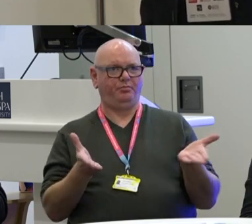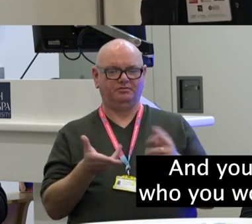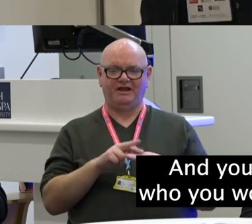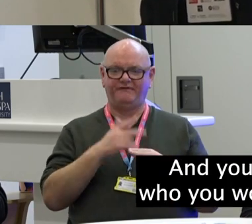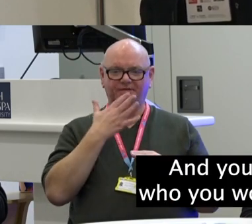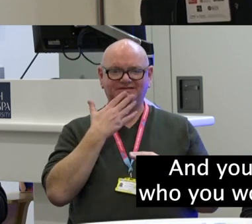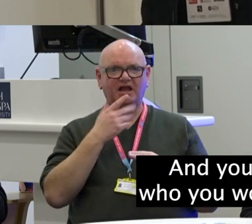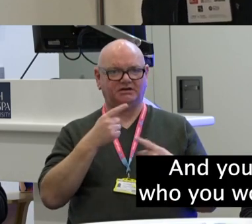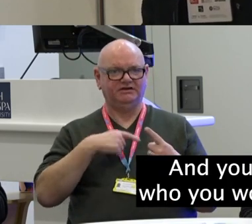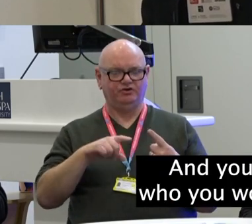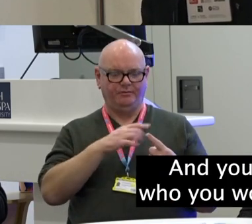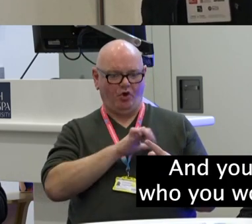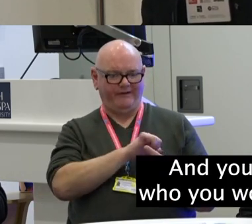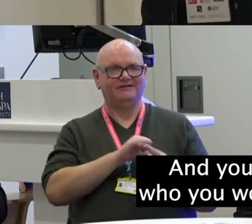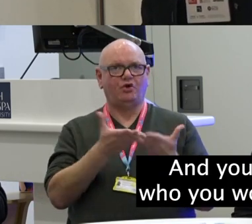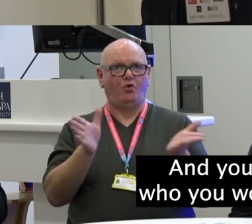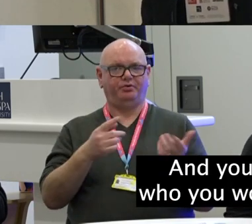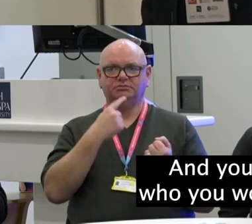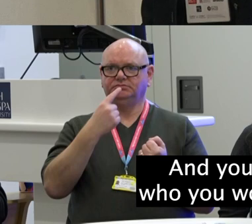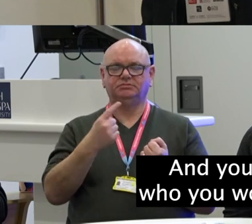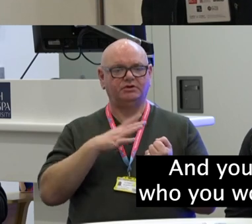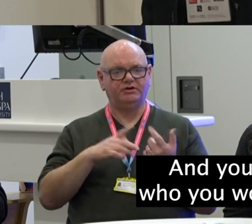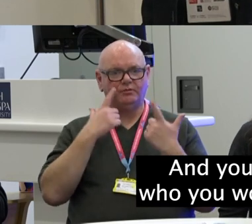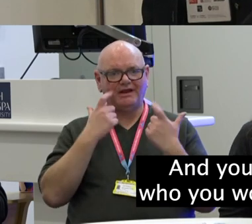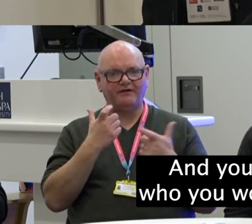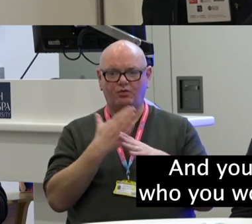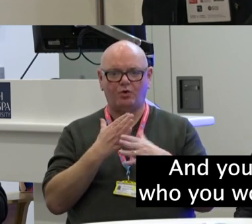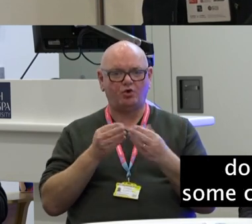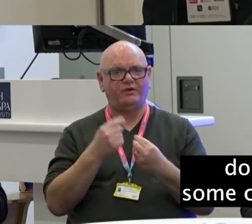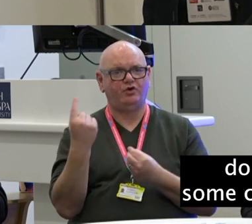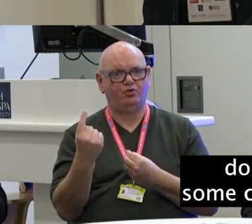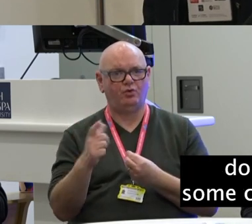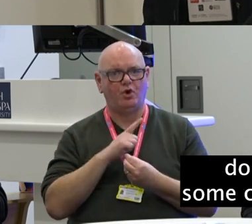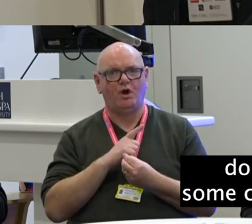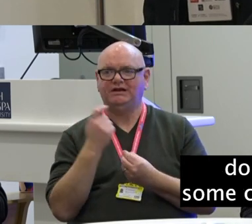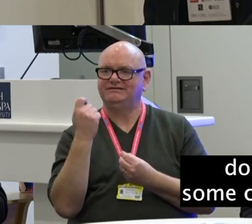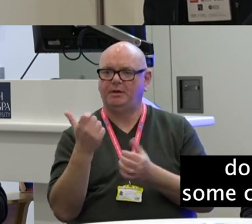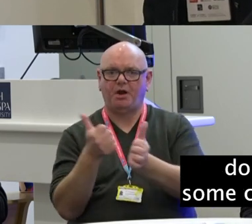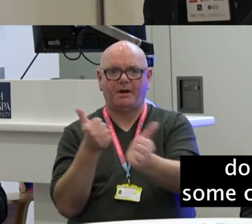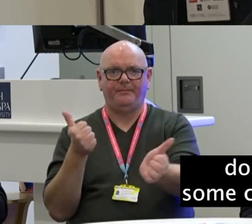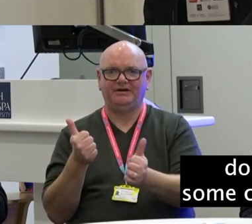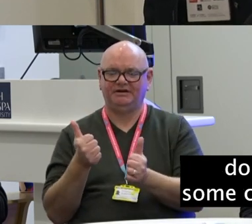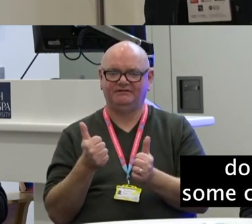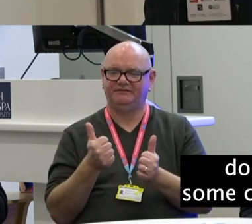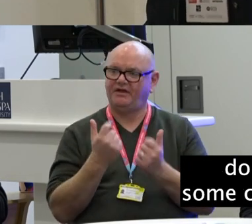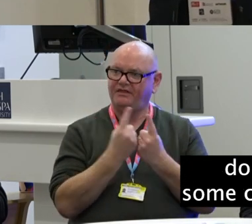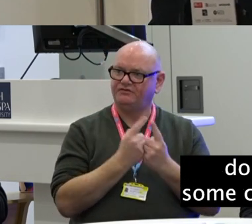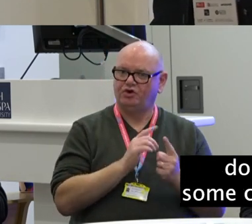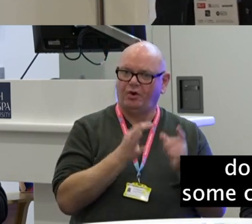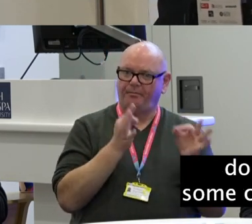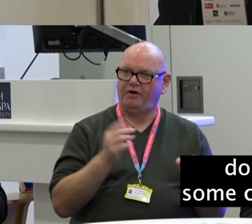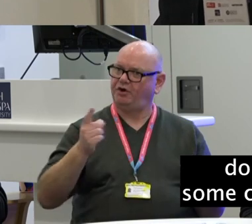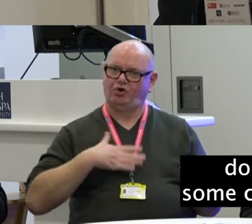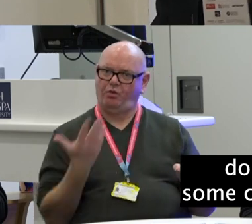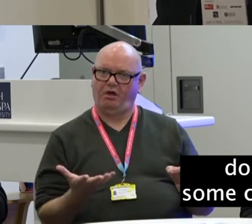wrong. And you have to be really careful about who you work with, because some companies do not like imperfection. And some